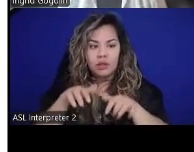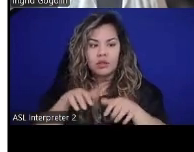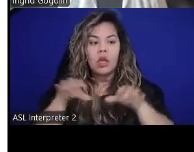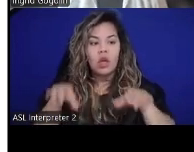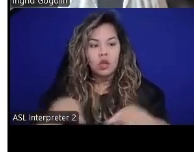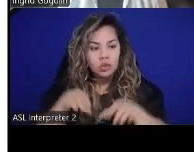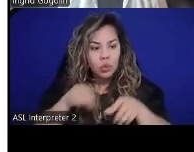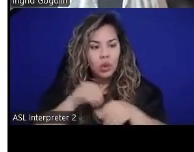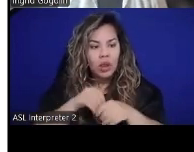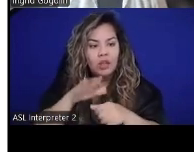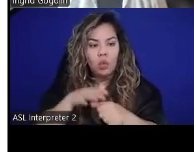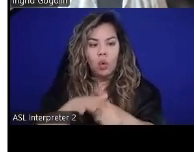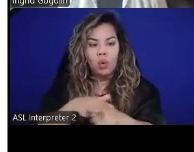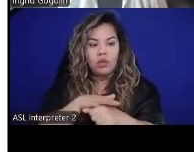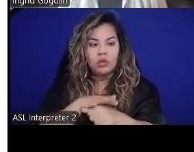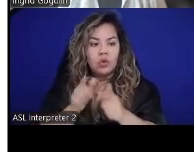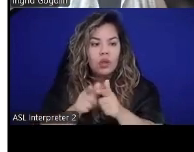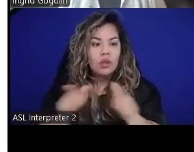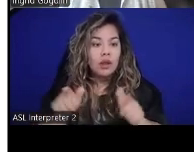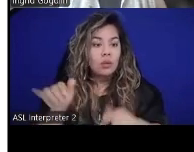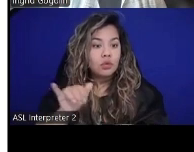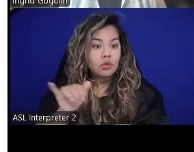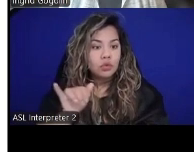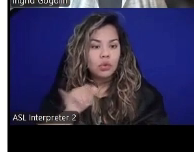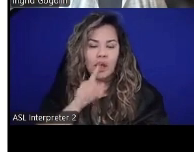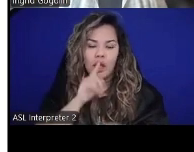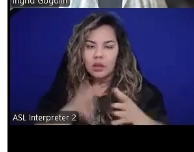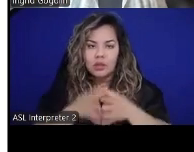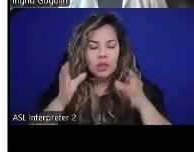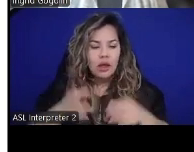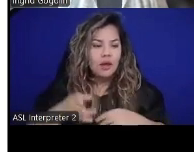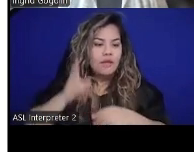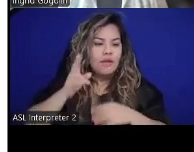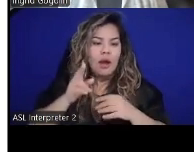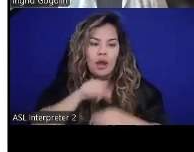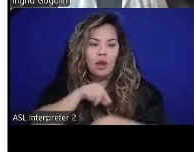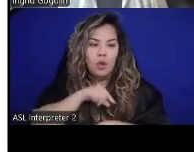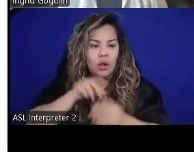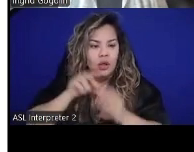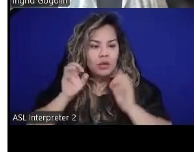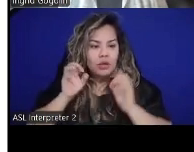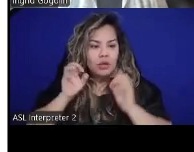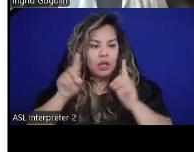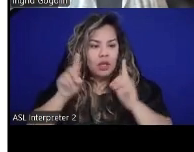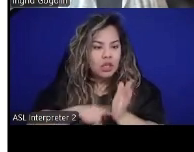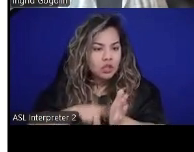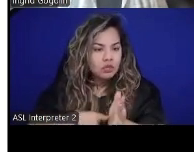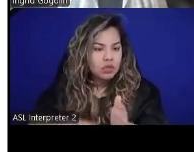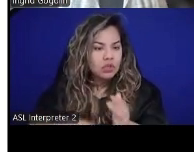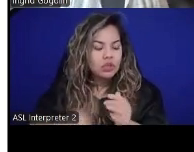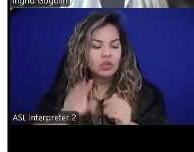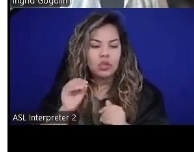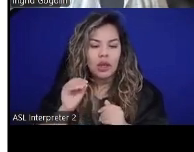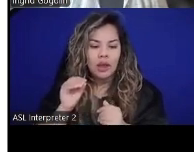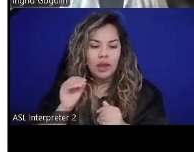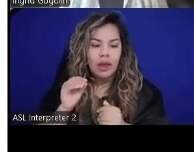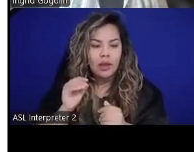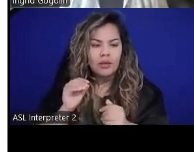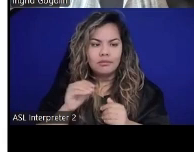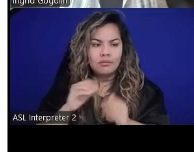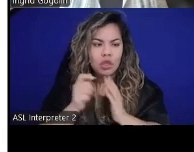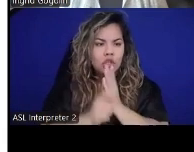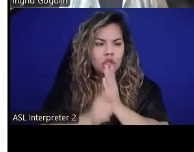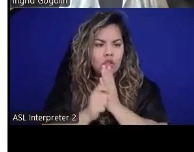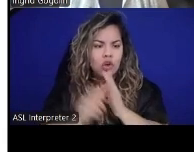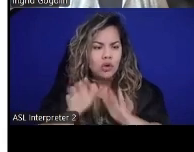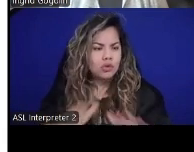regional languages. There is a lot of high-quality education research journals around the world which you can